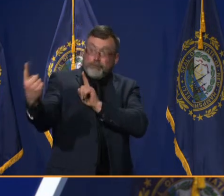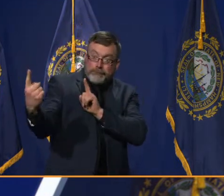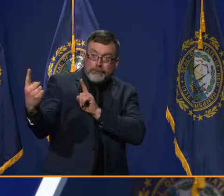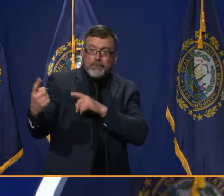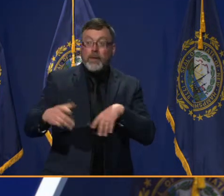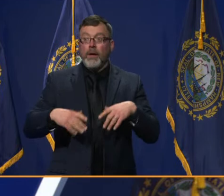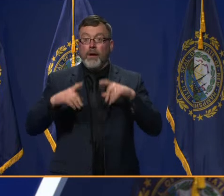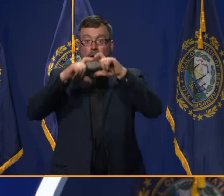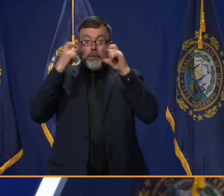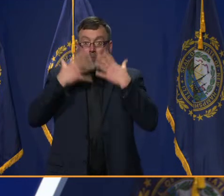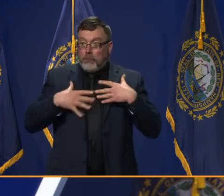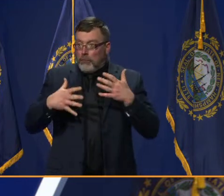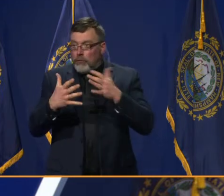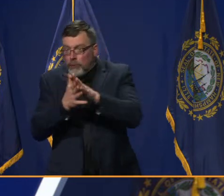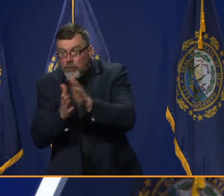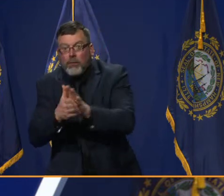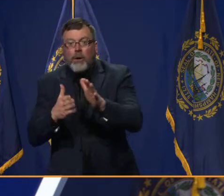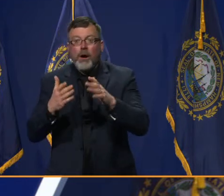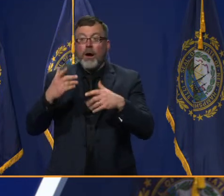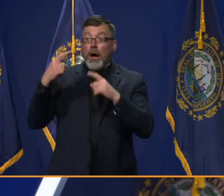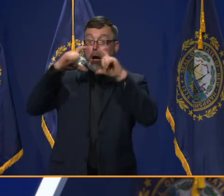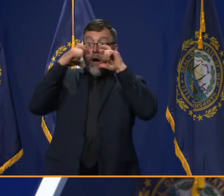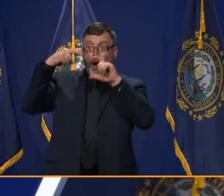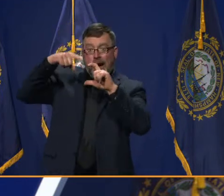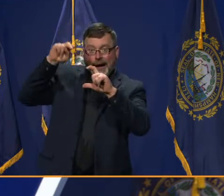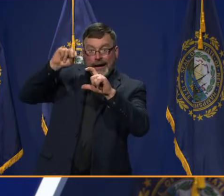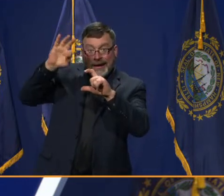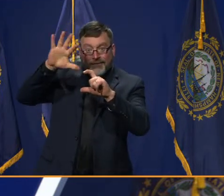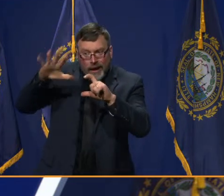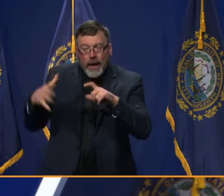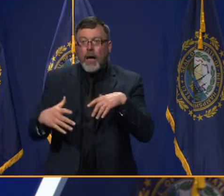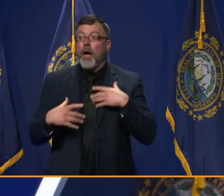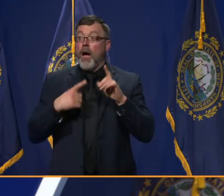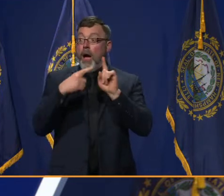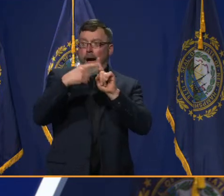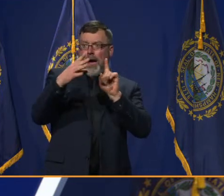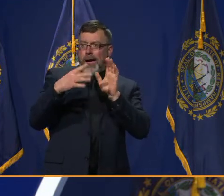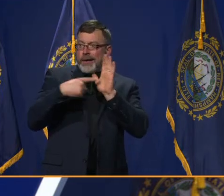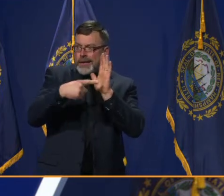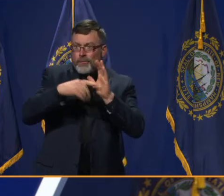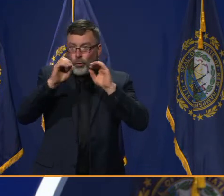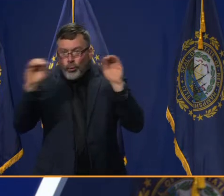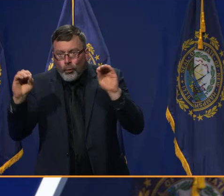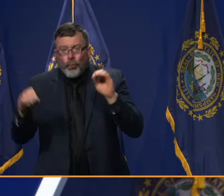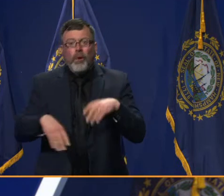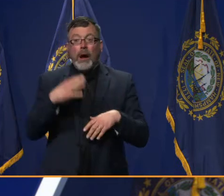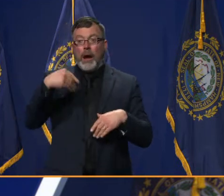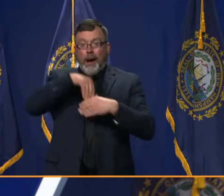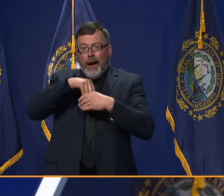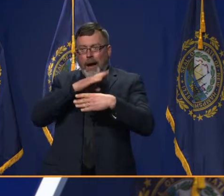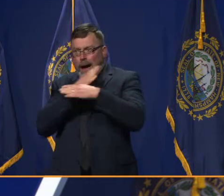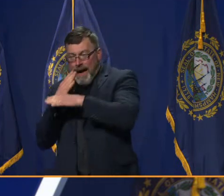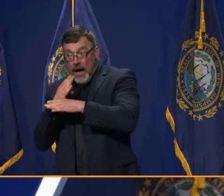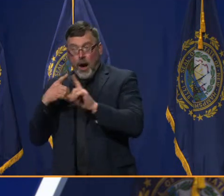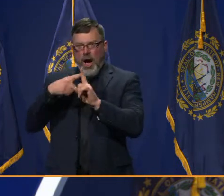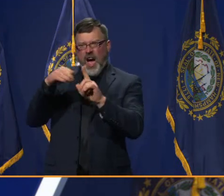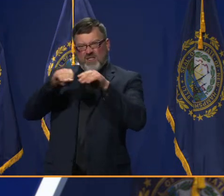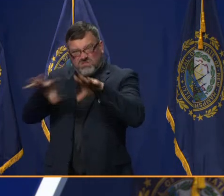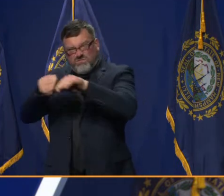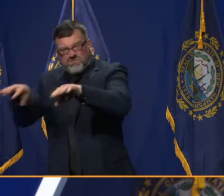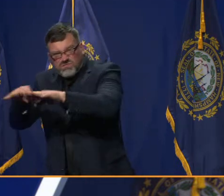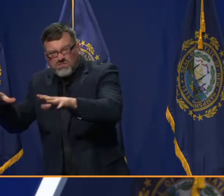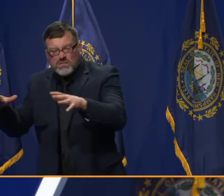PPE, N95, asymptomatic, antigen, super spreader. And then it got nuanced. We had things like cluster versus